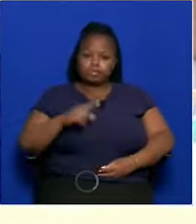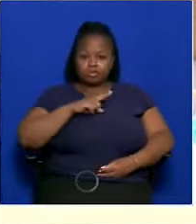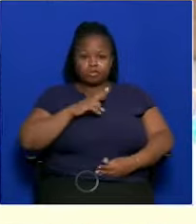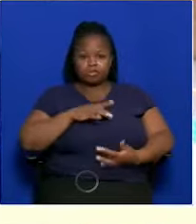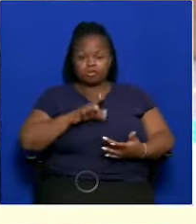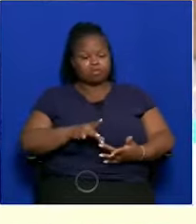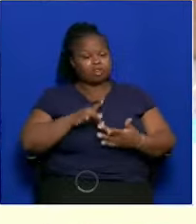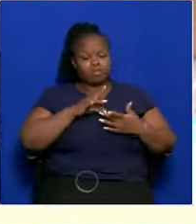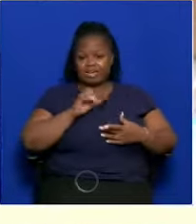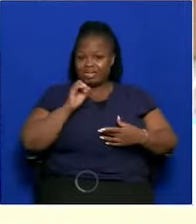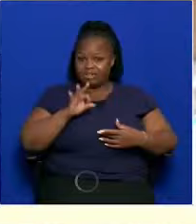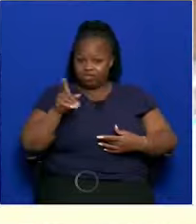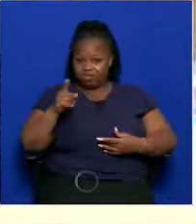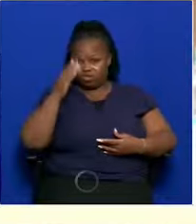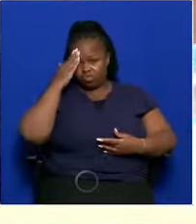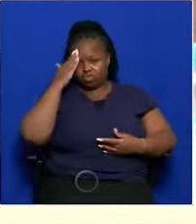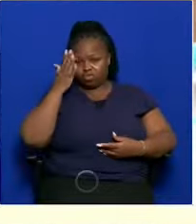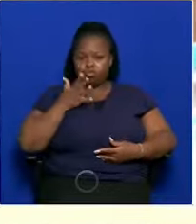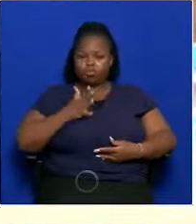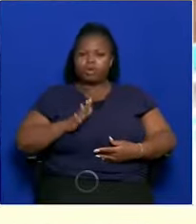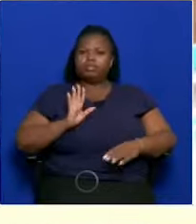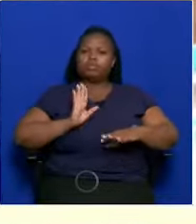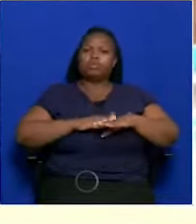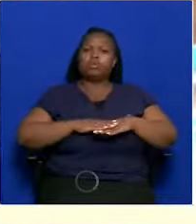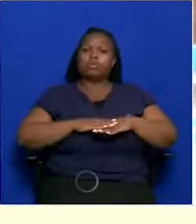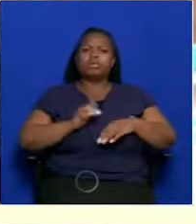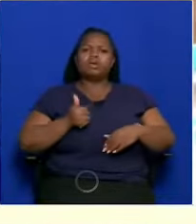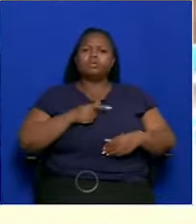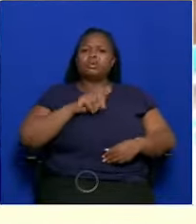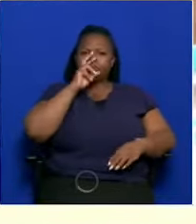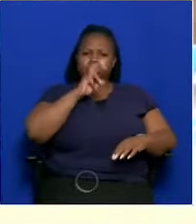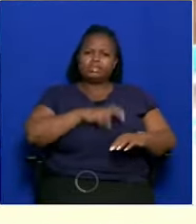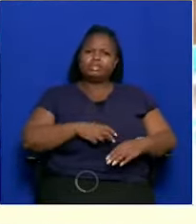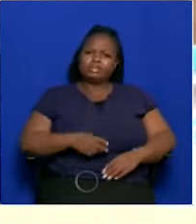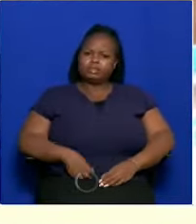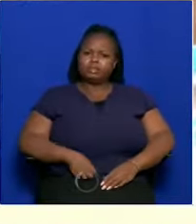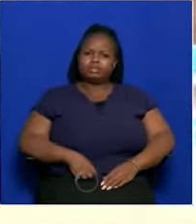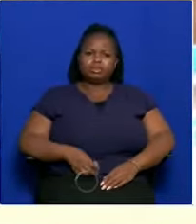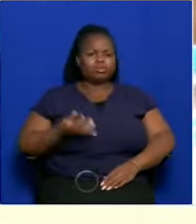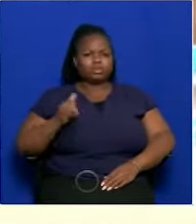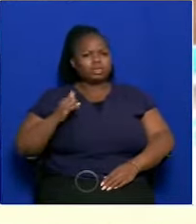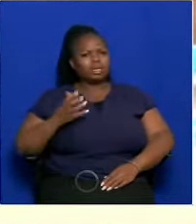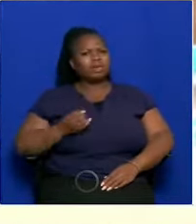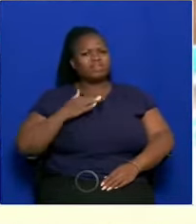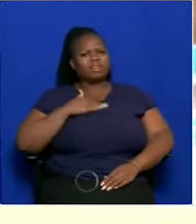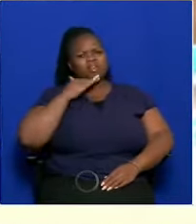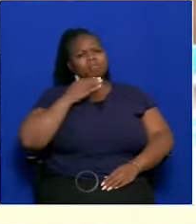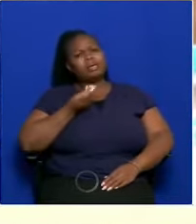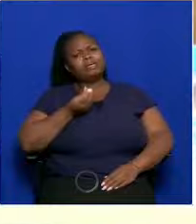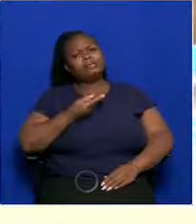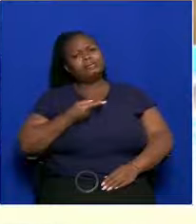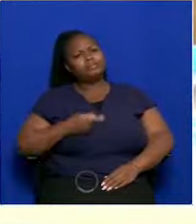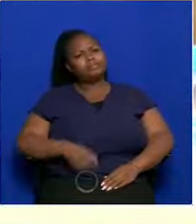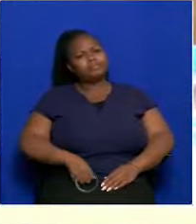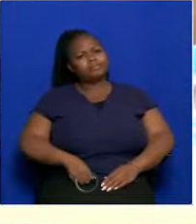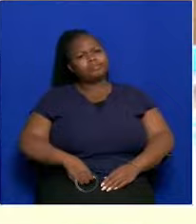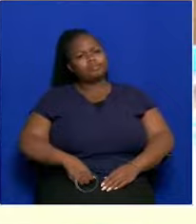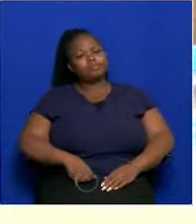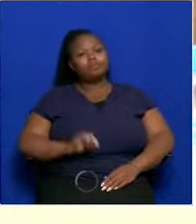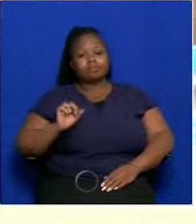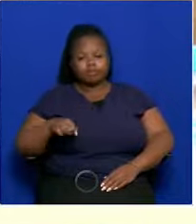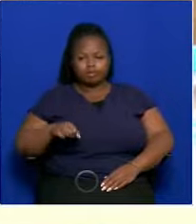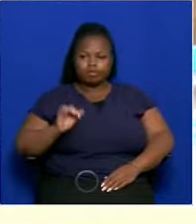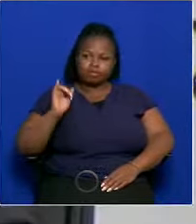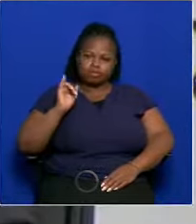to ask for far more than what was required. So you would still have a cushion. Yeah, the insurance, they